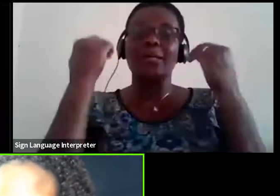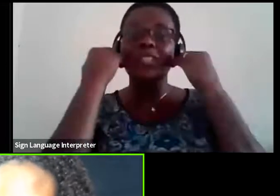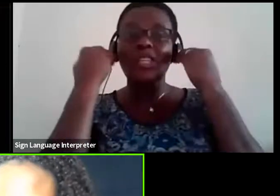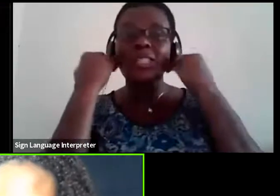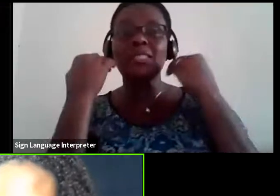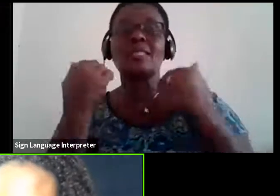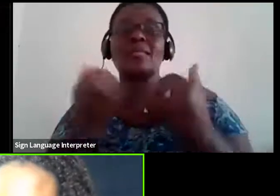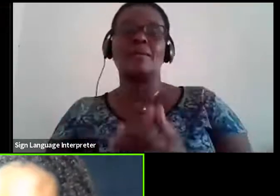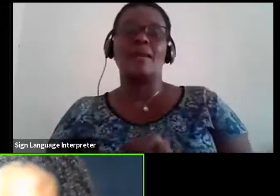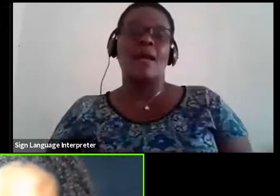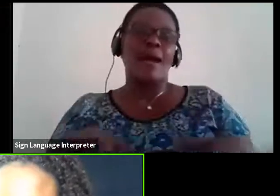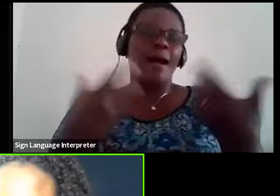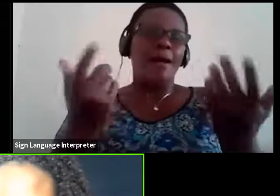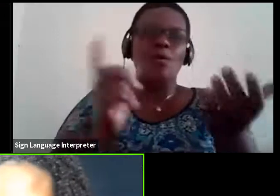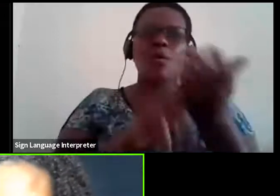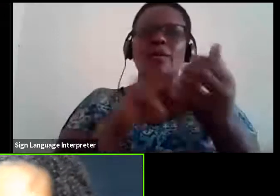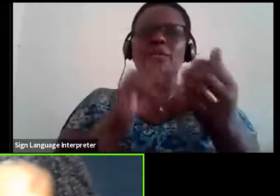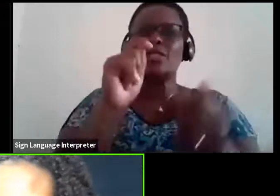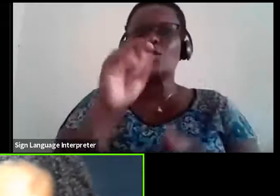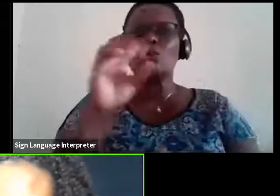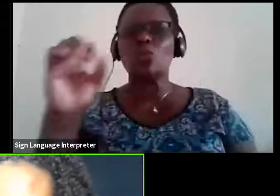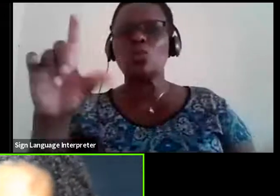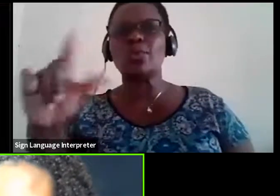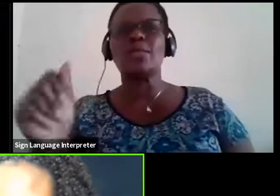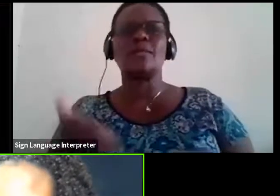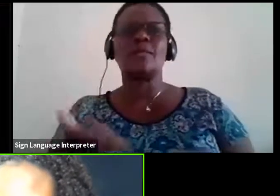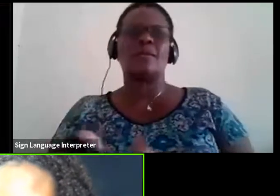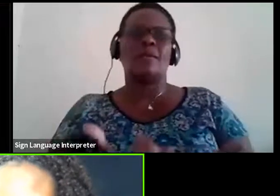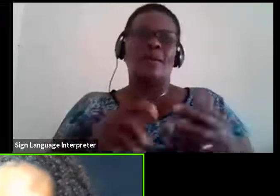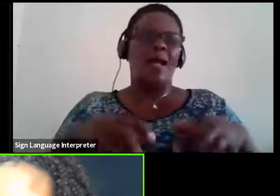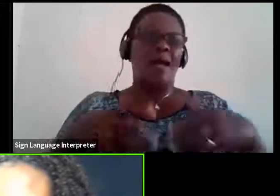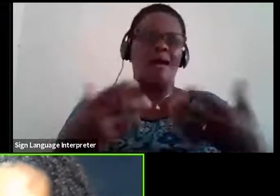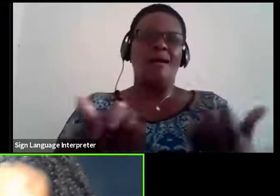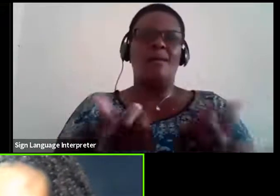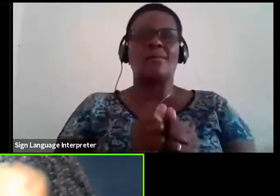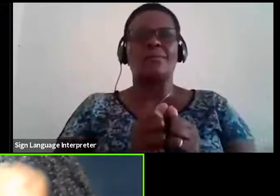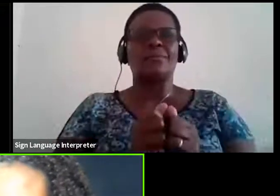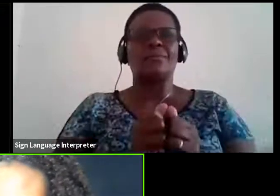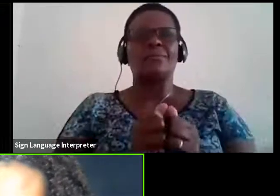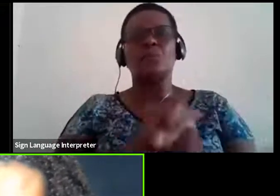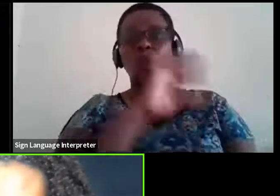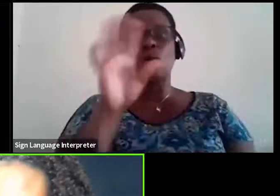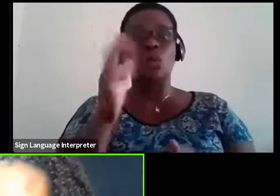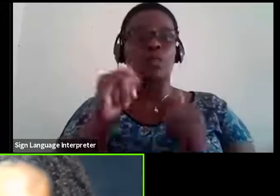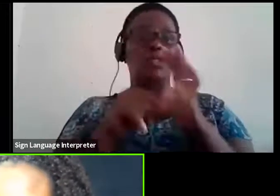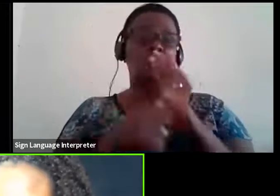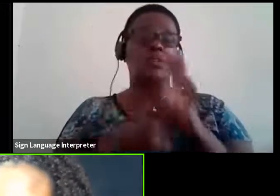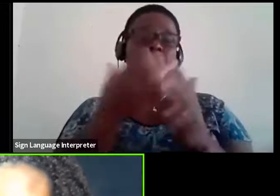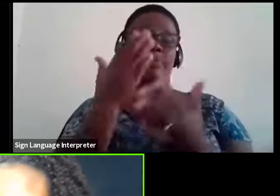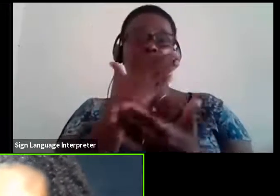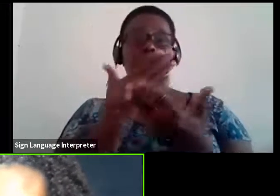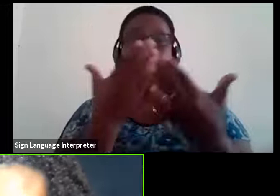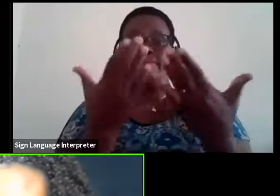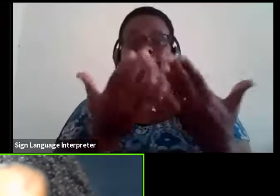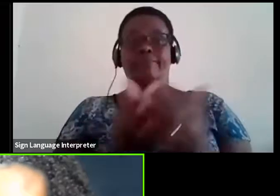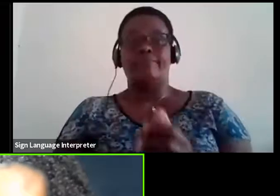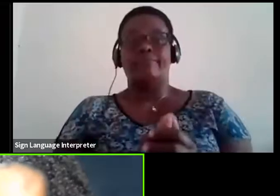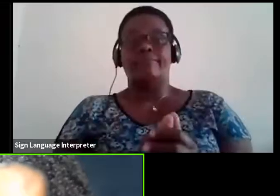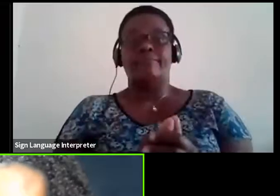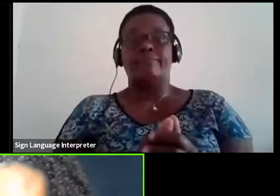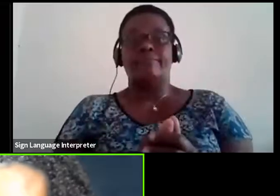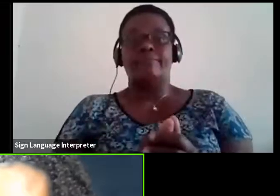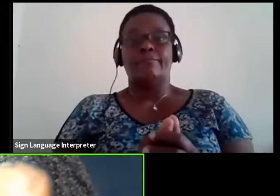and platforms where you can report whatever issue you're faced with, but also just borrowing from the earlier speaker, also leveraging